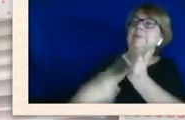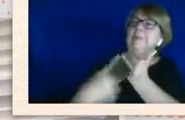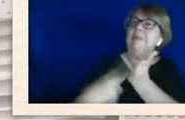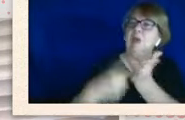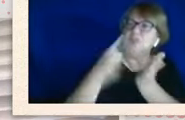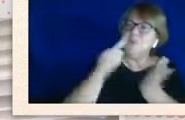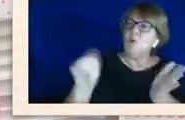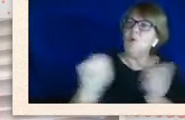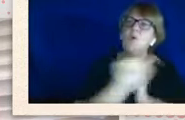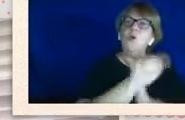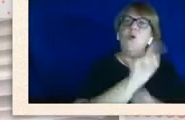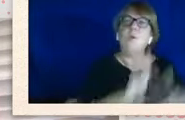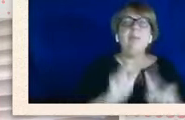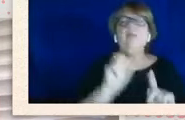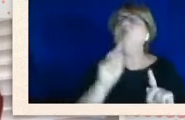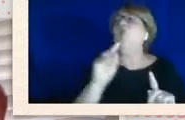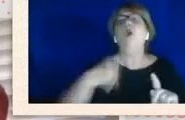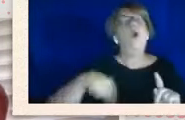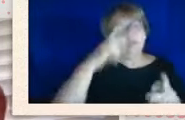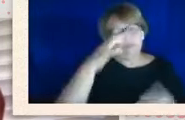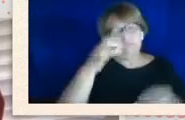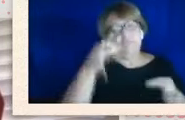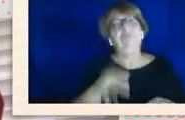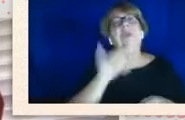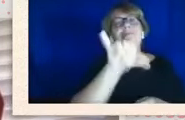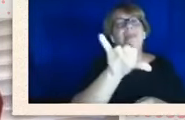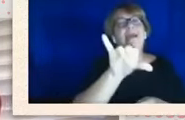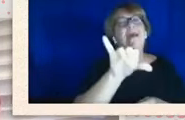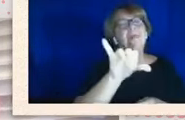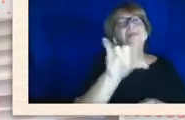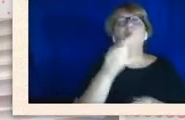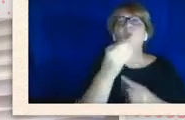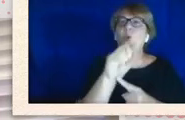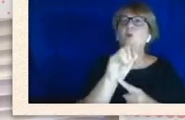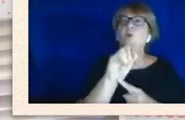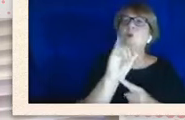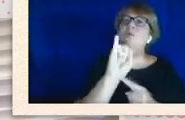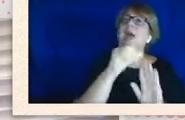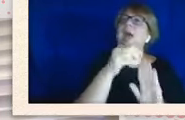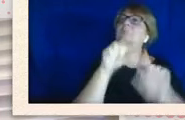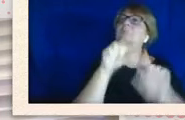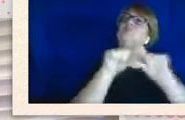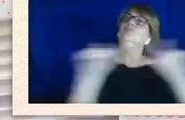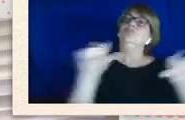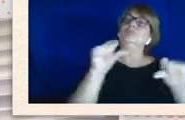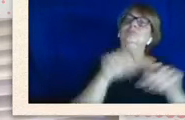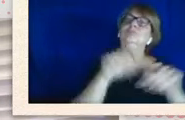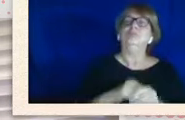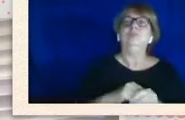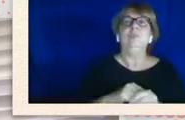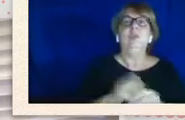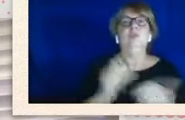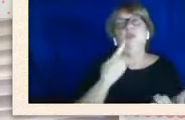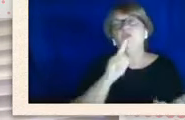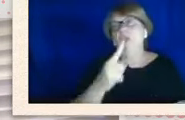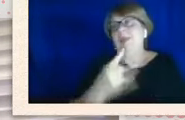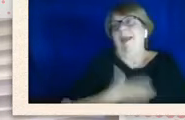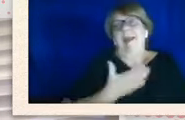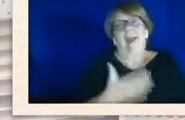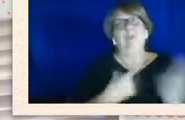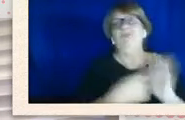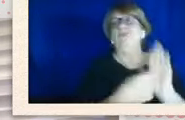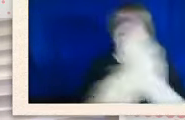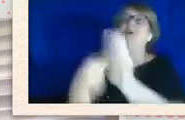we settled on this logo and this tagline, and it's something that we're certainly very happy to be able to show the world and